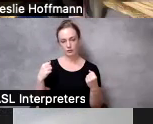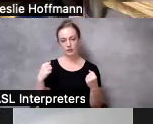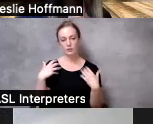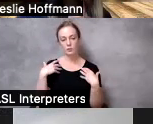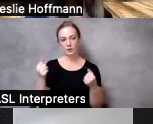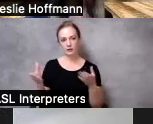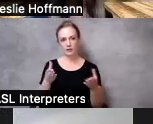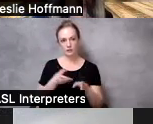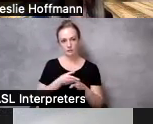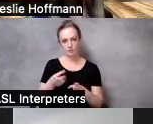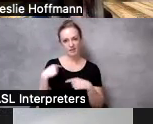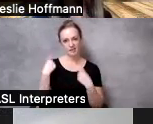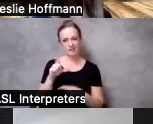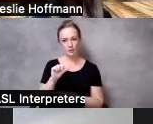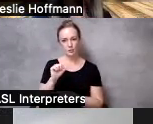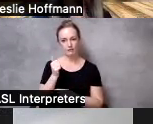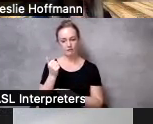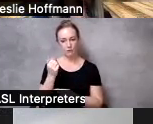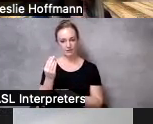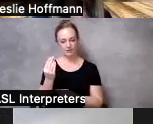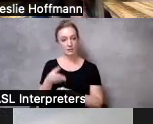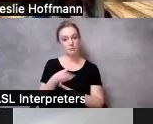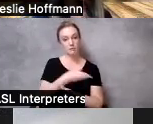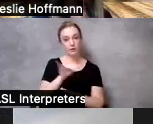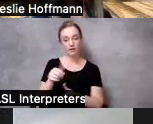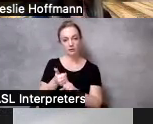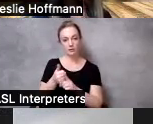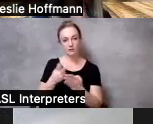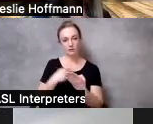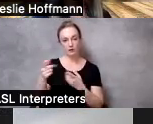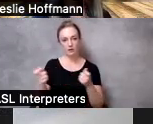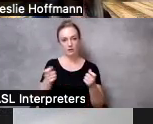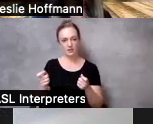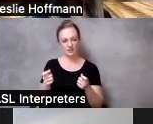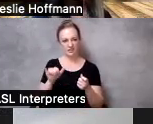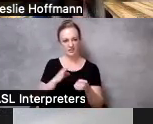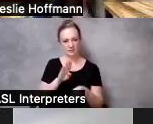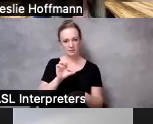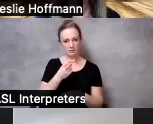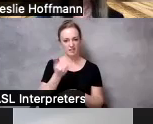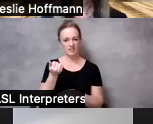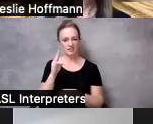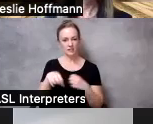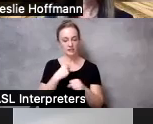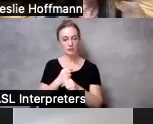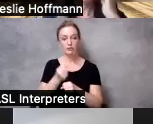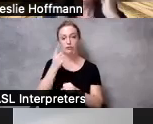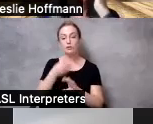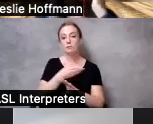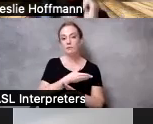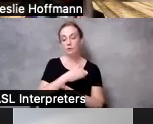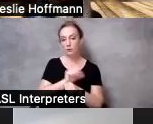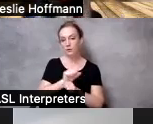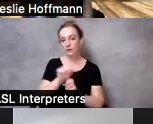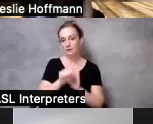since 2014. And prior to that, she served as program administrator in the branch for 17 years. Prior to her state government career,